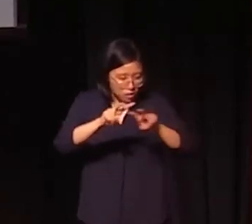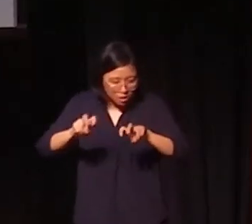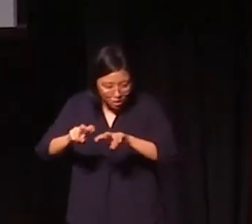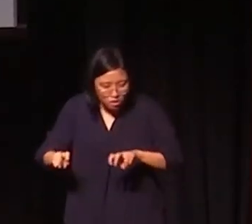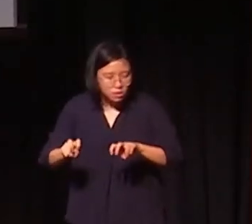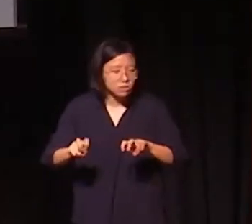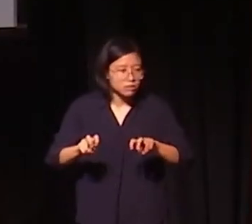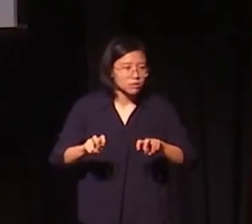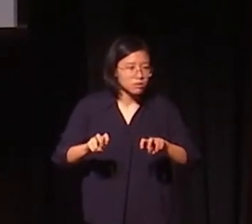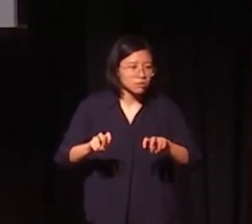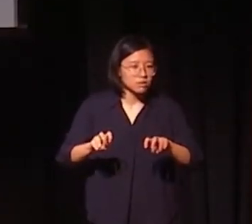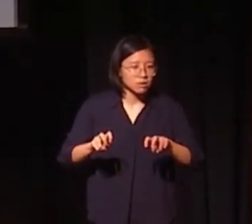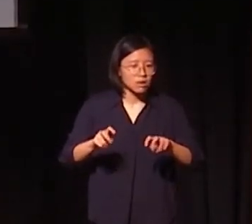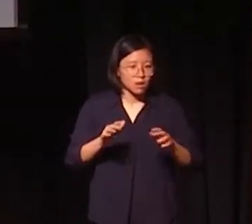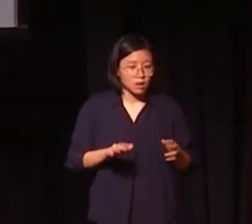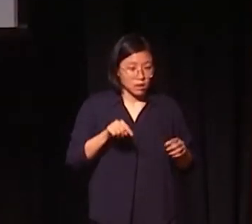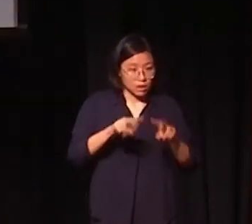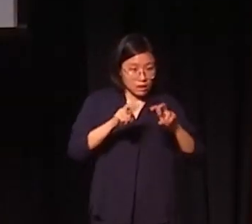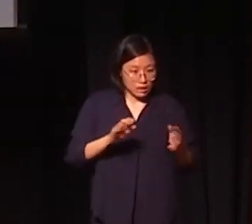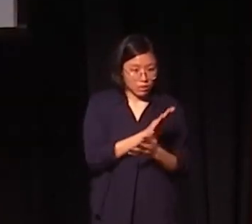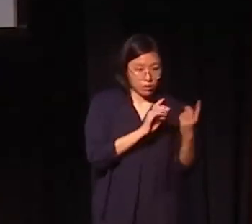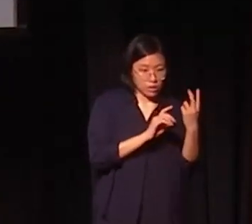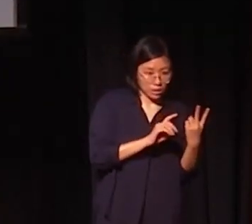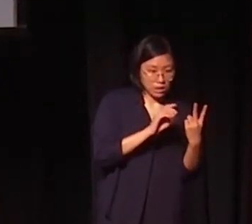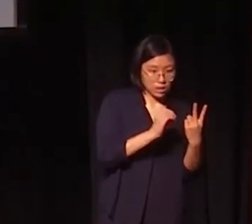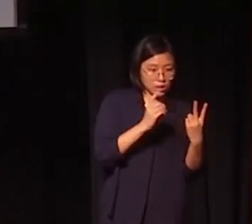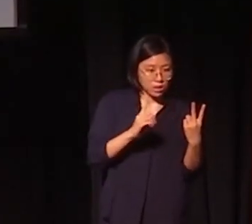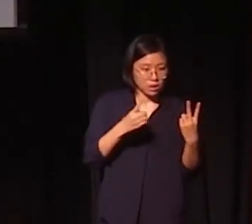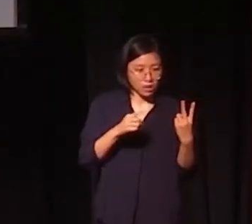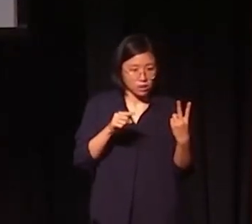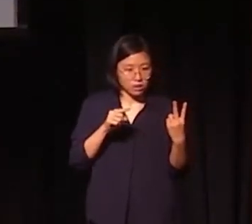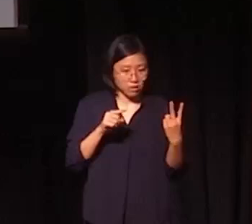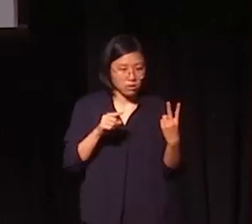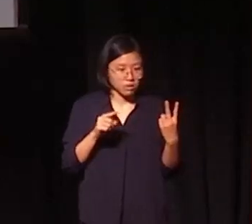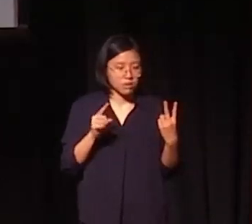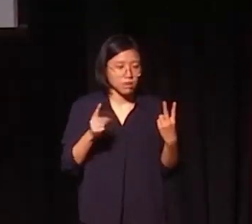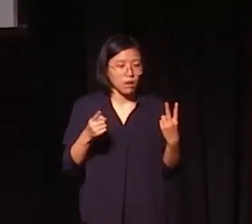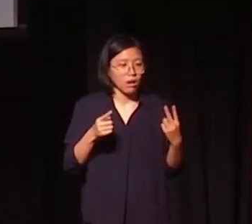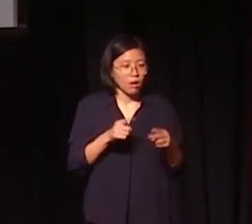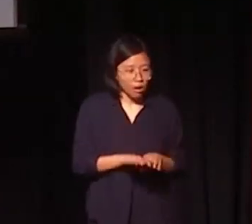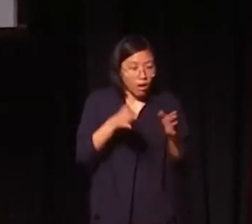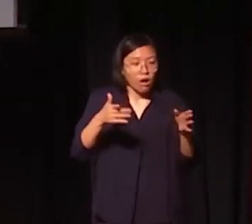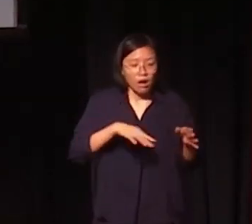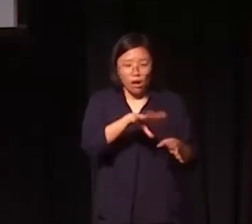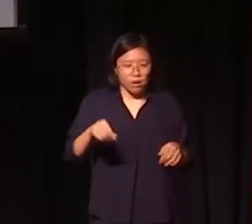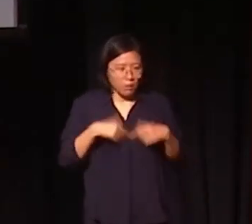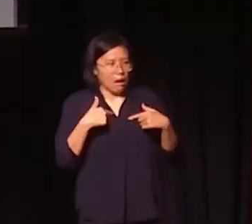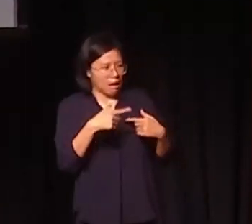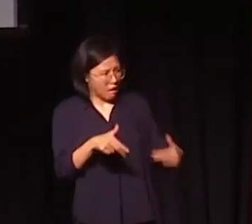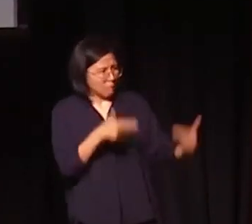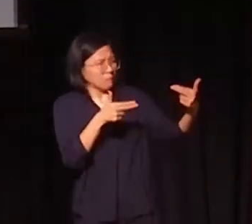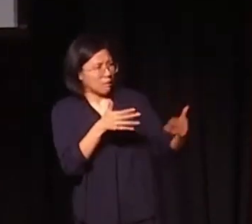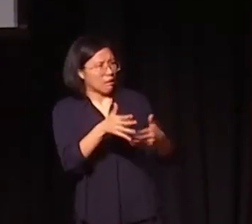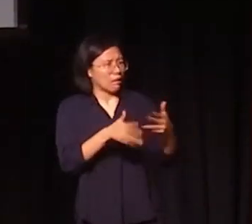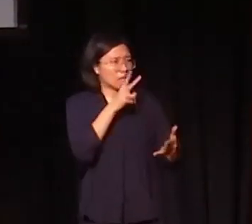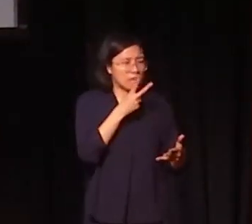research, it was back in 2011, and this was at a time when people were like, ooh, video remote interpreting,